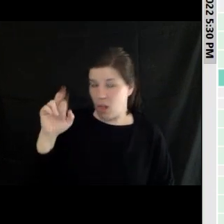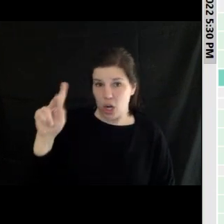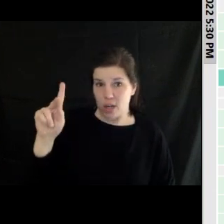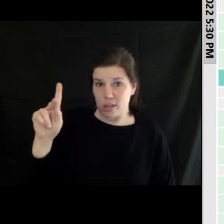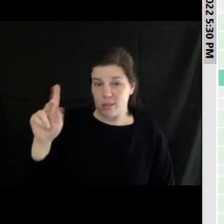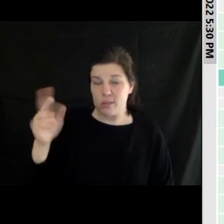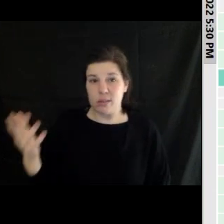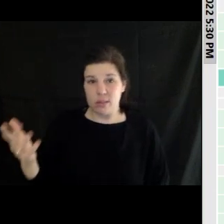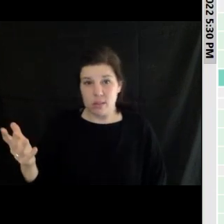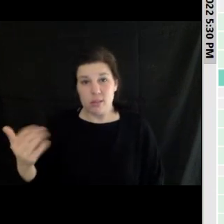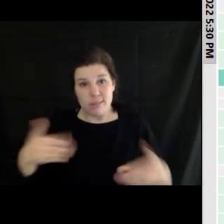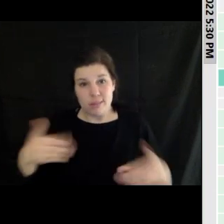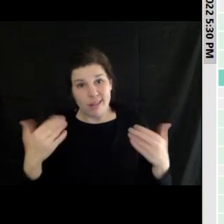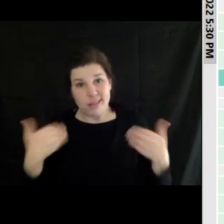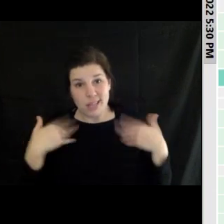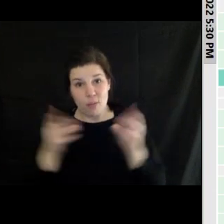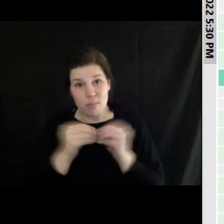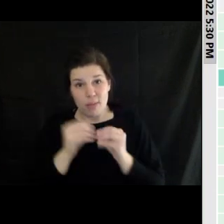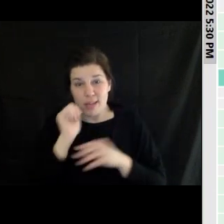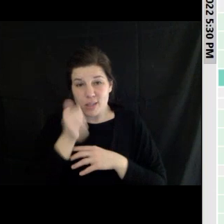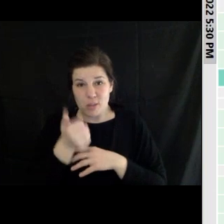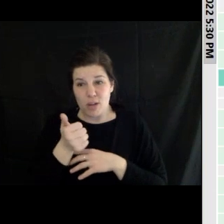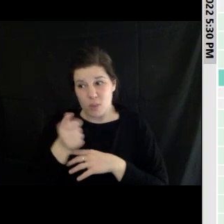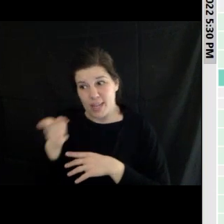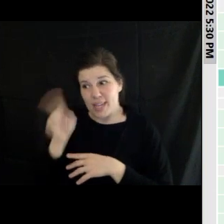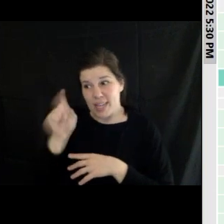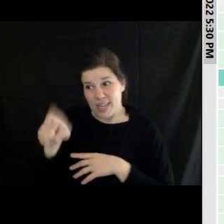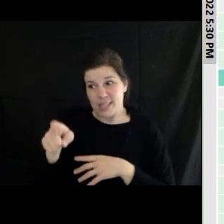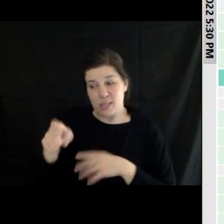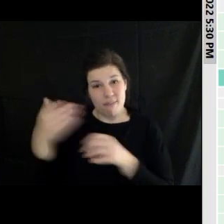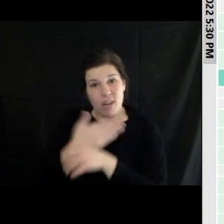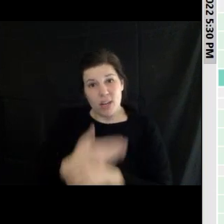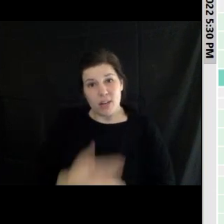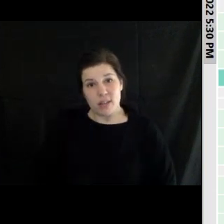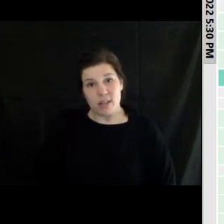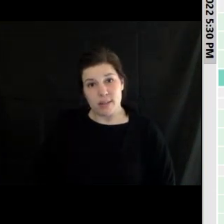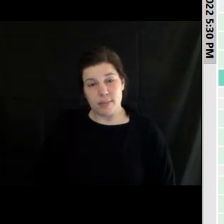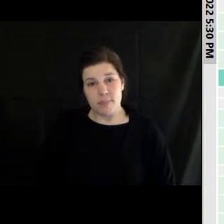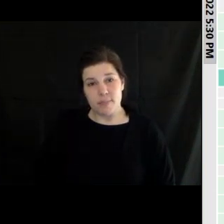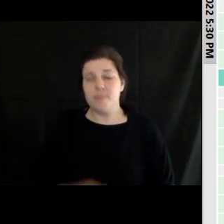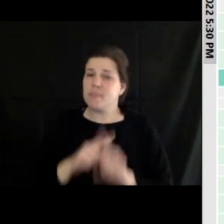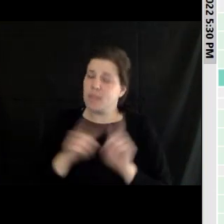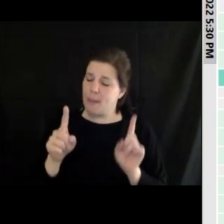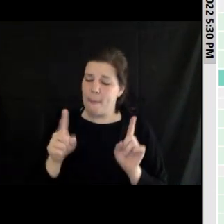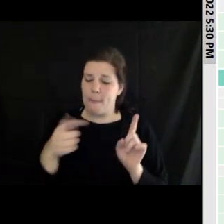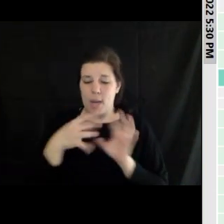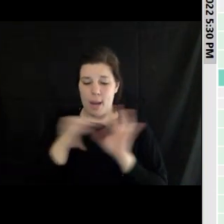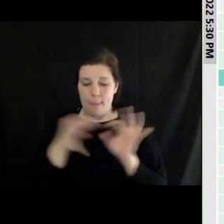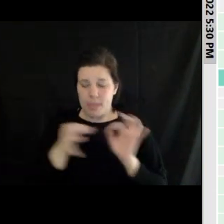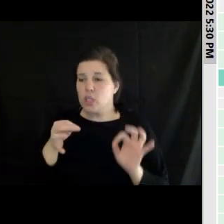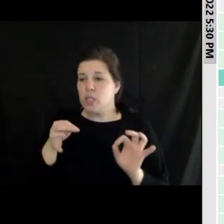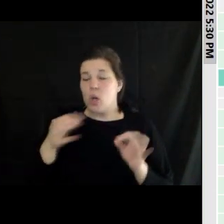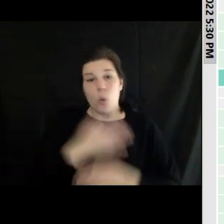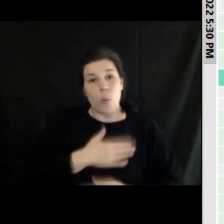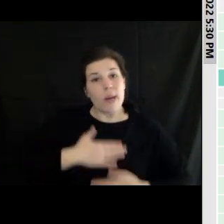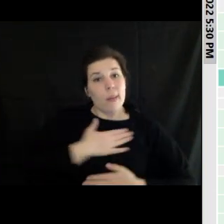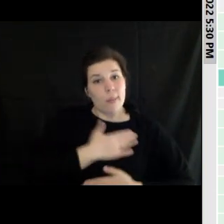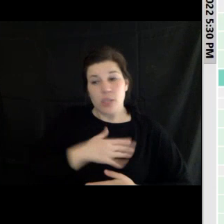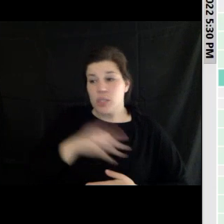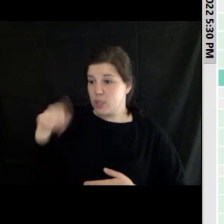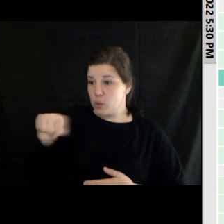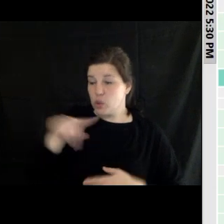Well, let's have a meeting tomorrow. His ass need to be out of here. But like I said, we appreciate what y'all did. But the new city manager